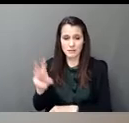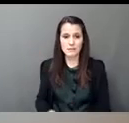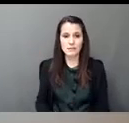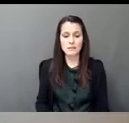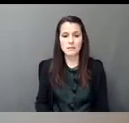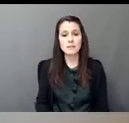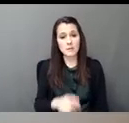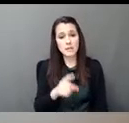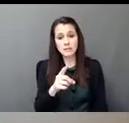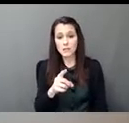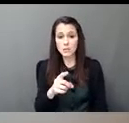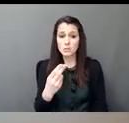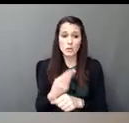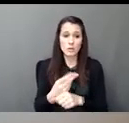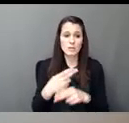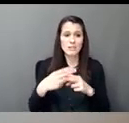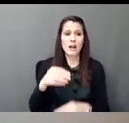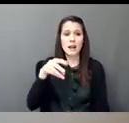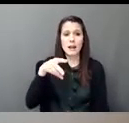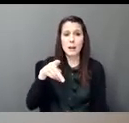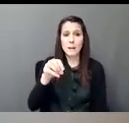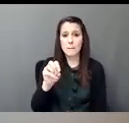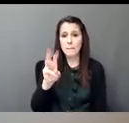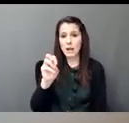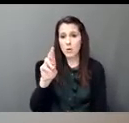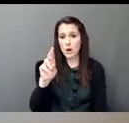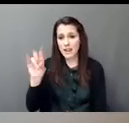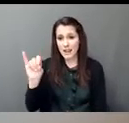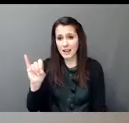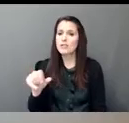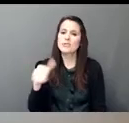Power BI. There's lots of other examples that the state of Michigan uses.